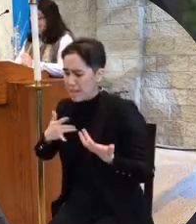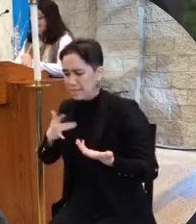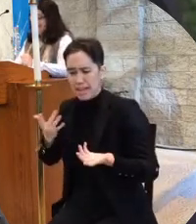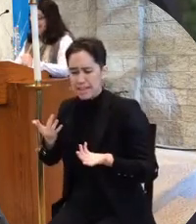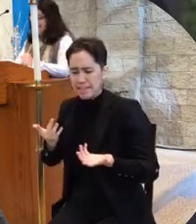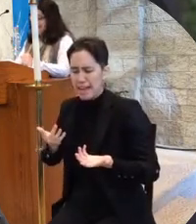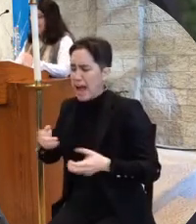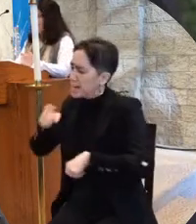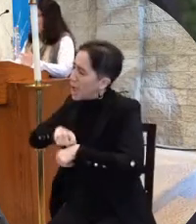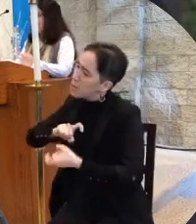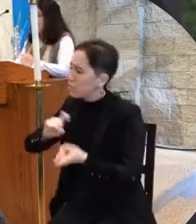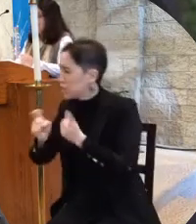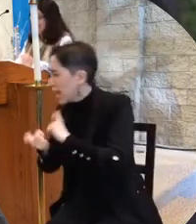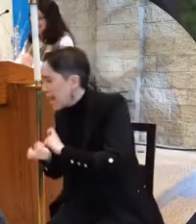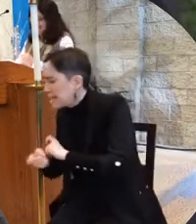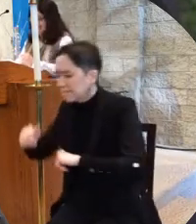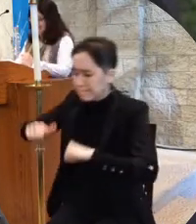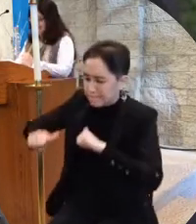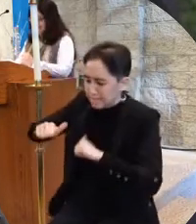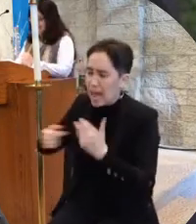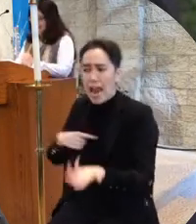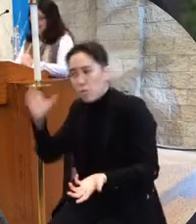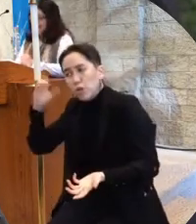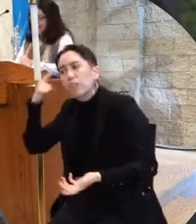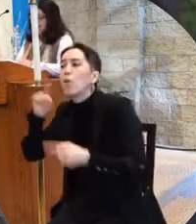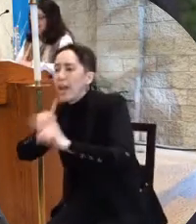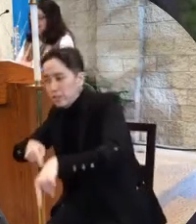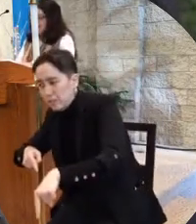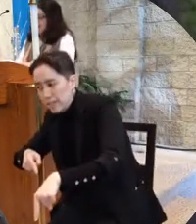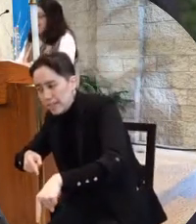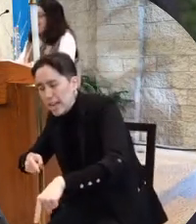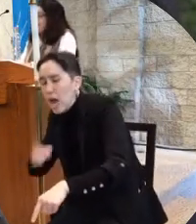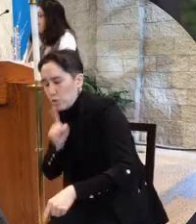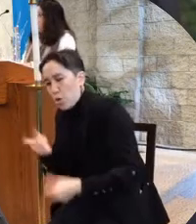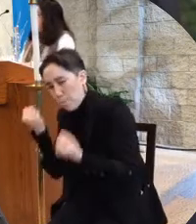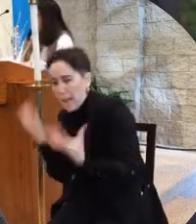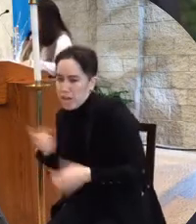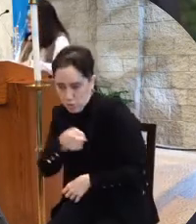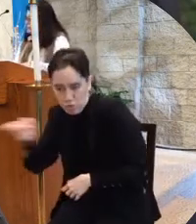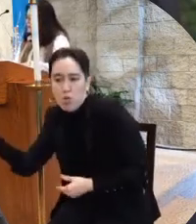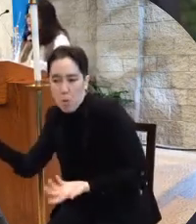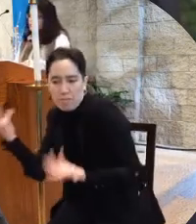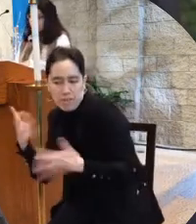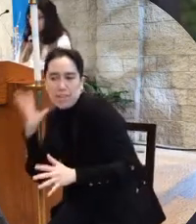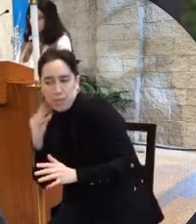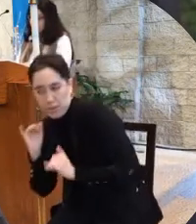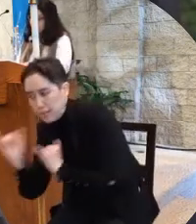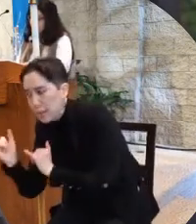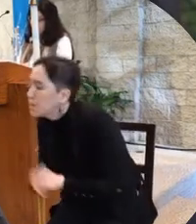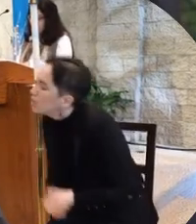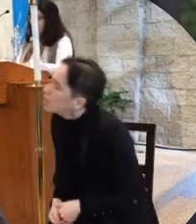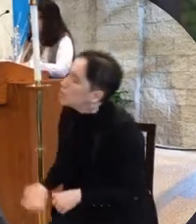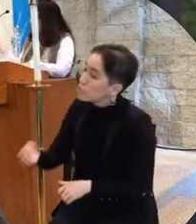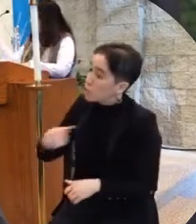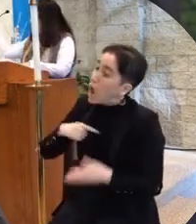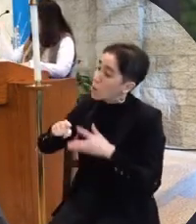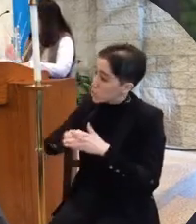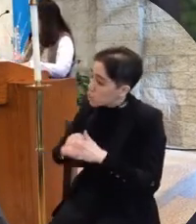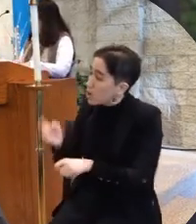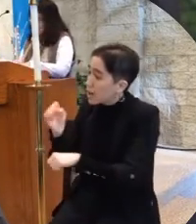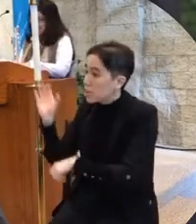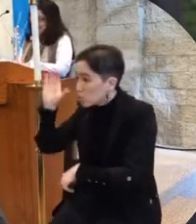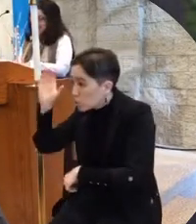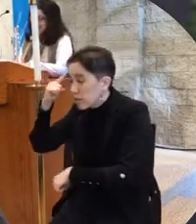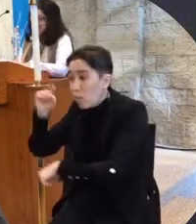answers. I'm sure a lot of you can relate to that. I was in between jobs and starting a job search. My friend Margie